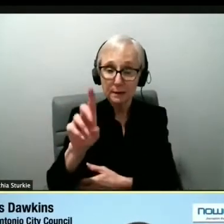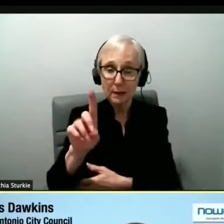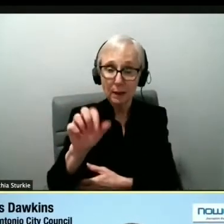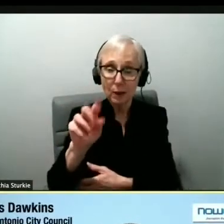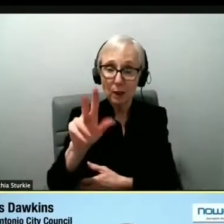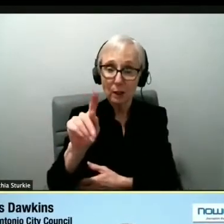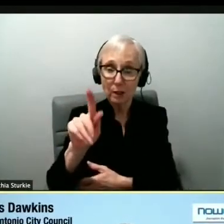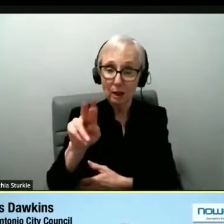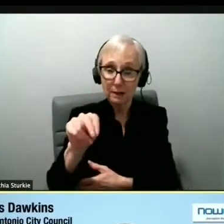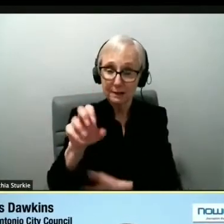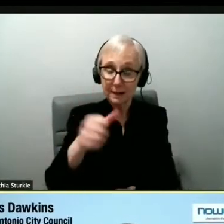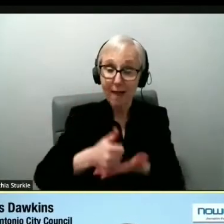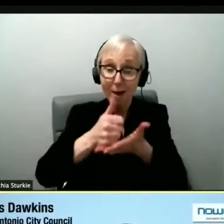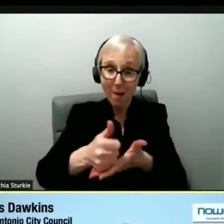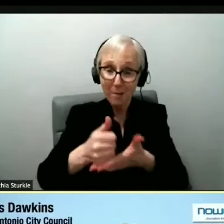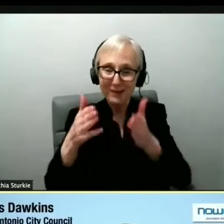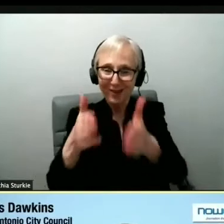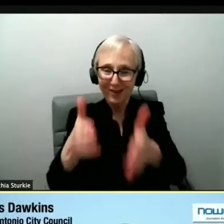on the way.